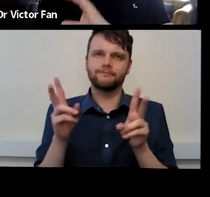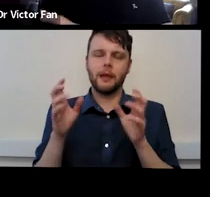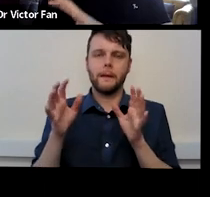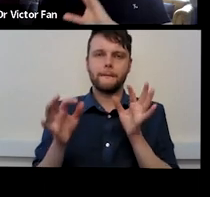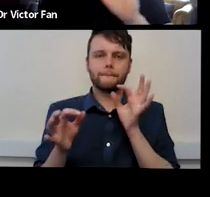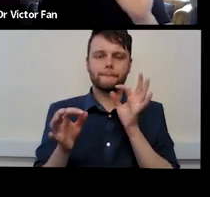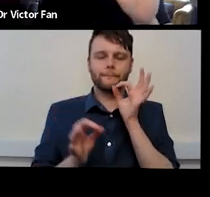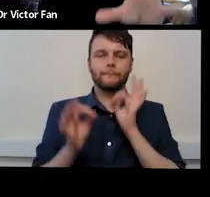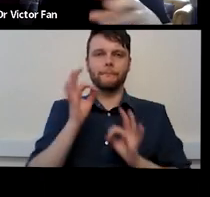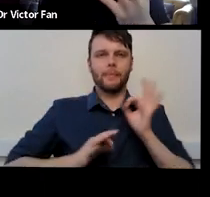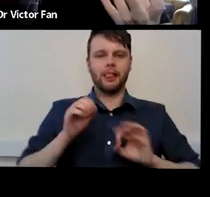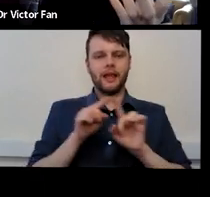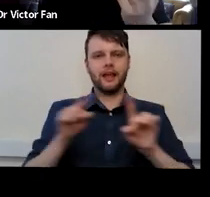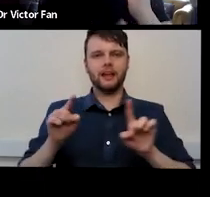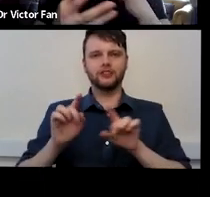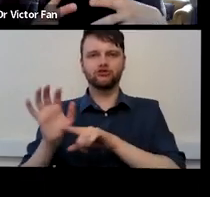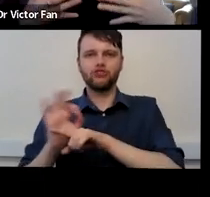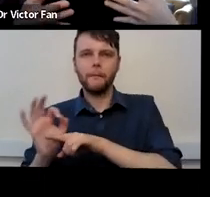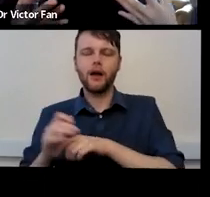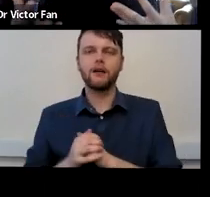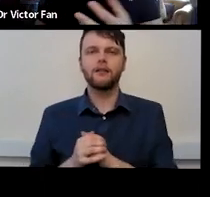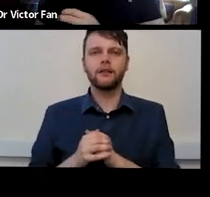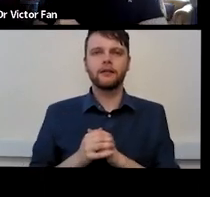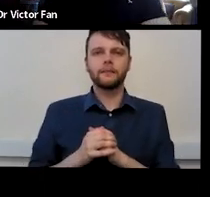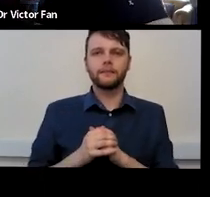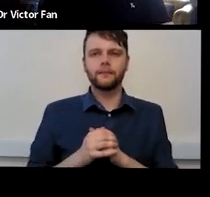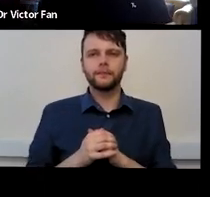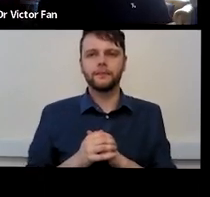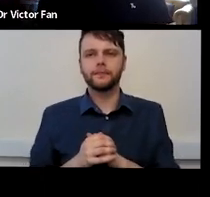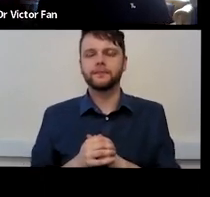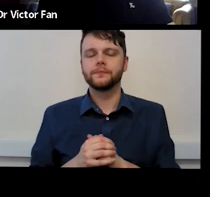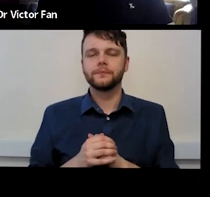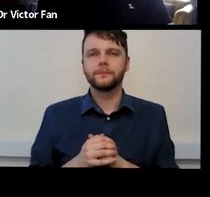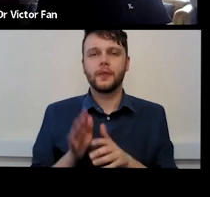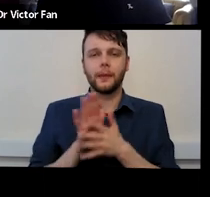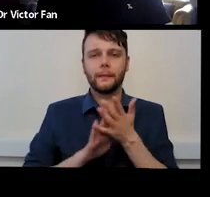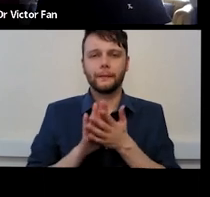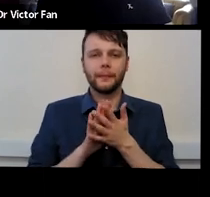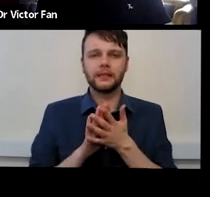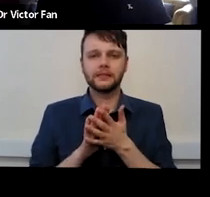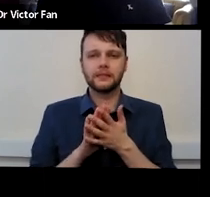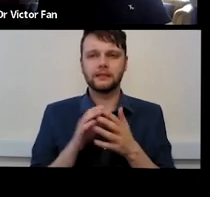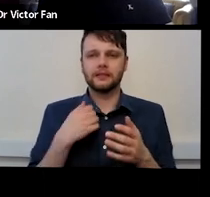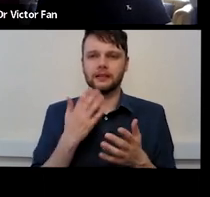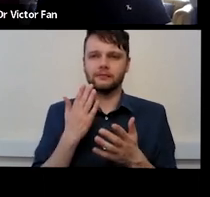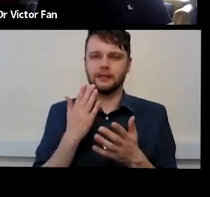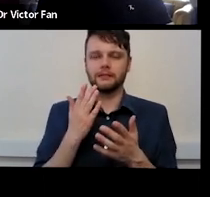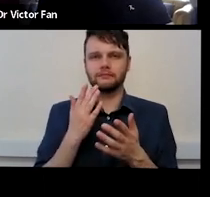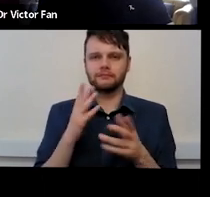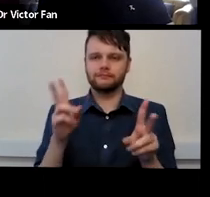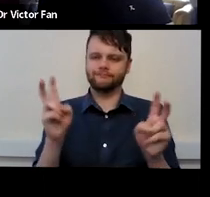hyphen drama. So it's a play and also a drama, which is actually staged in